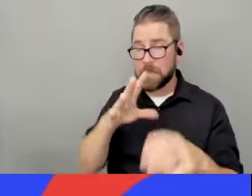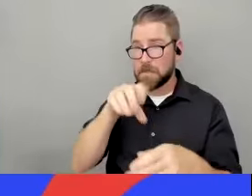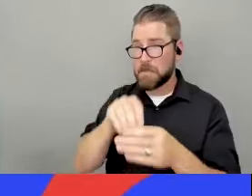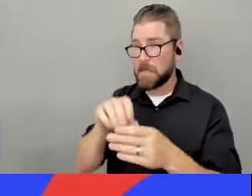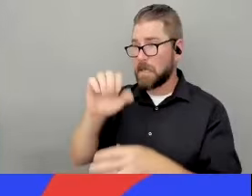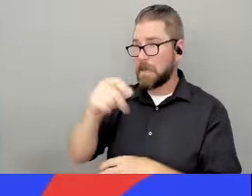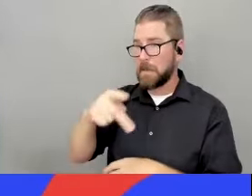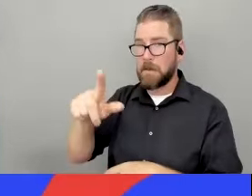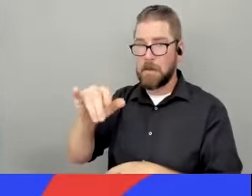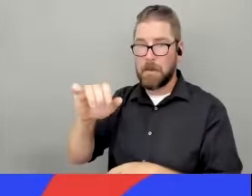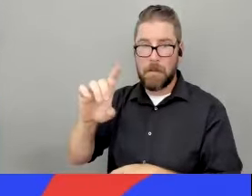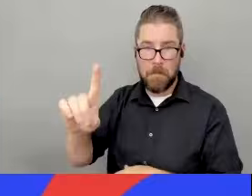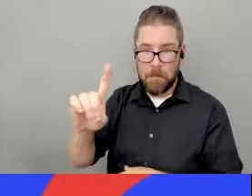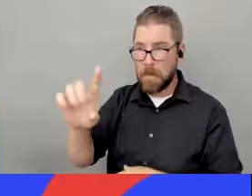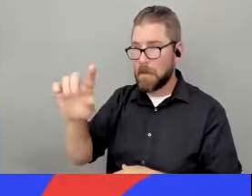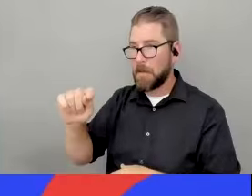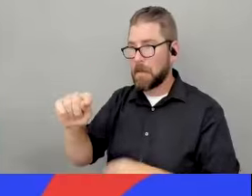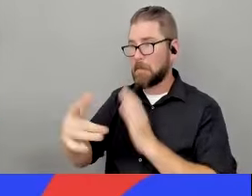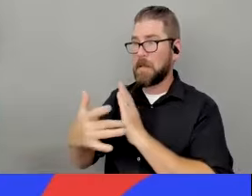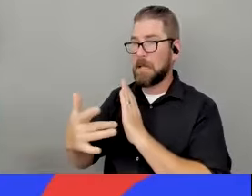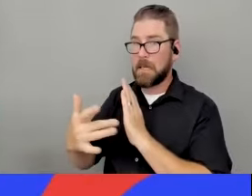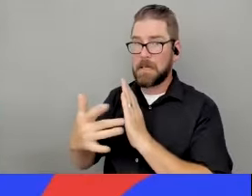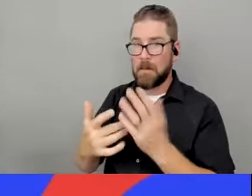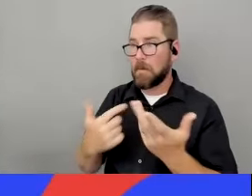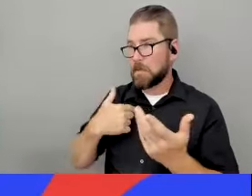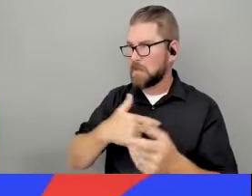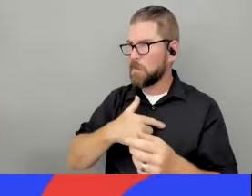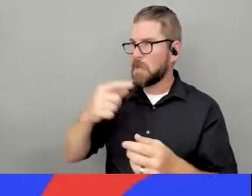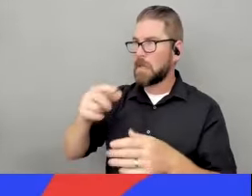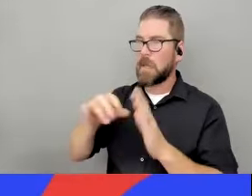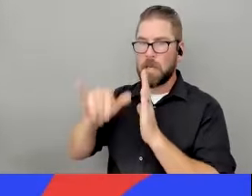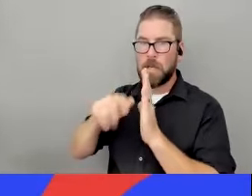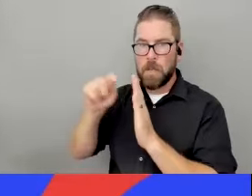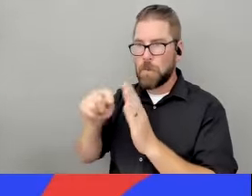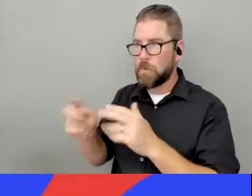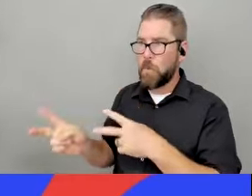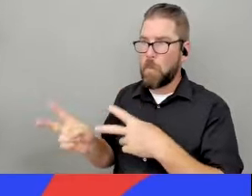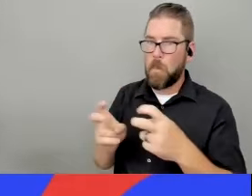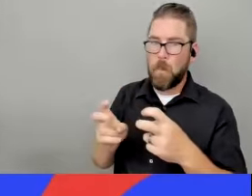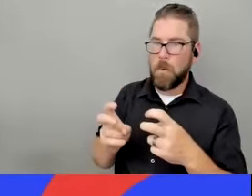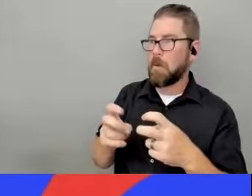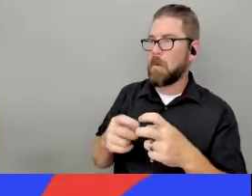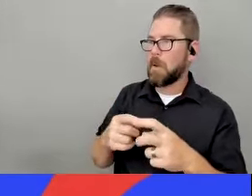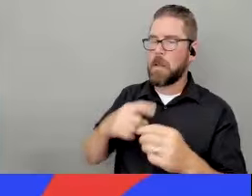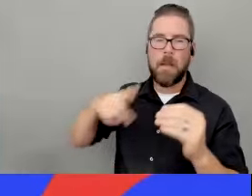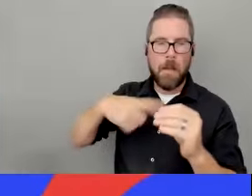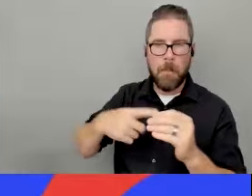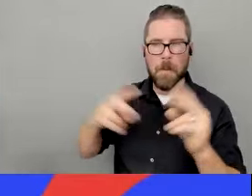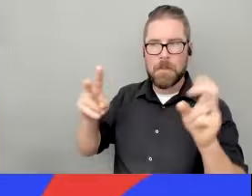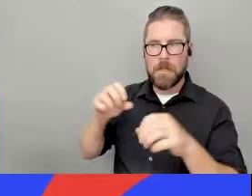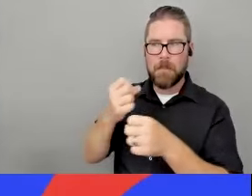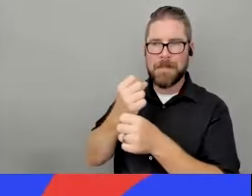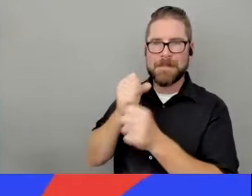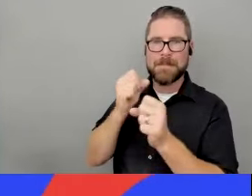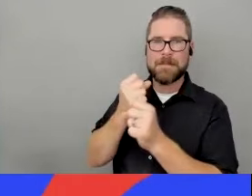in YouTubes on safety and then quiz them about that. So I mean, it really depends on your ability, what your